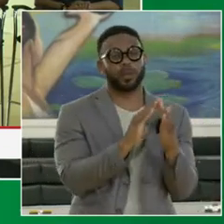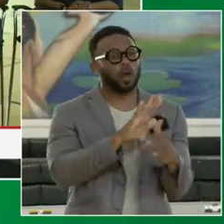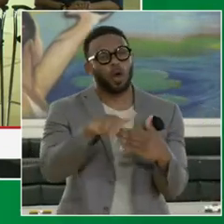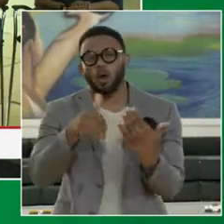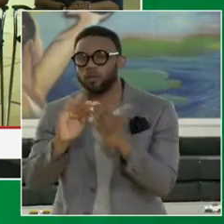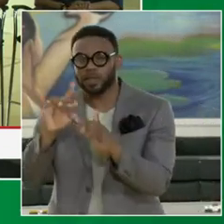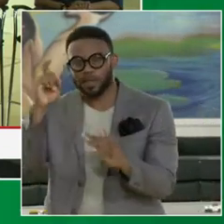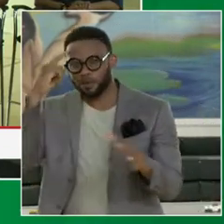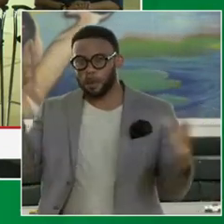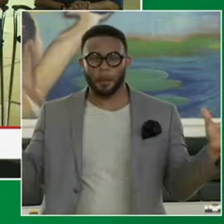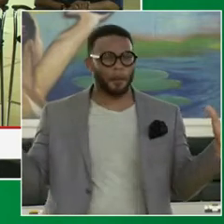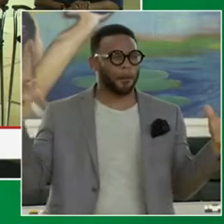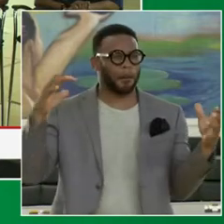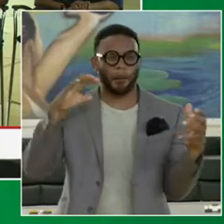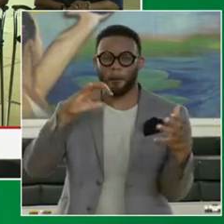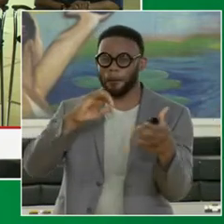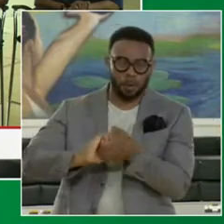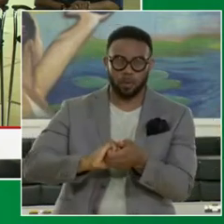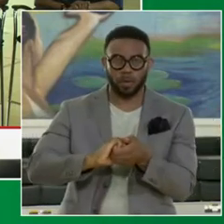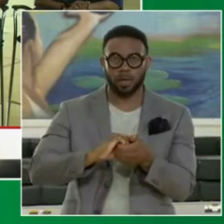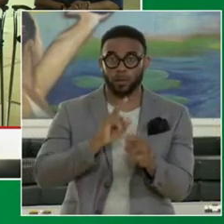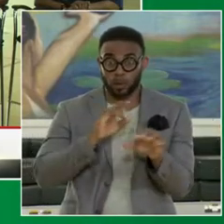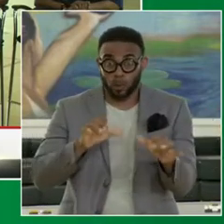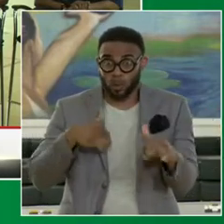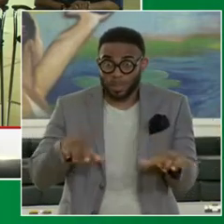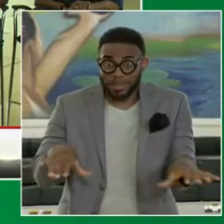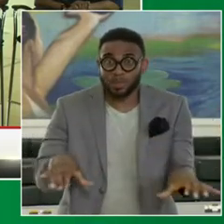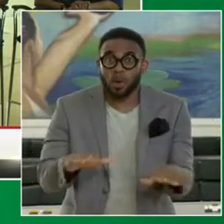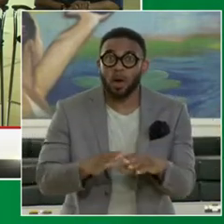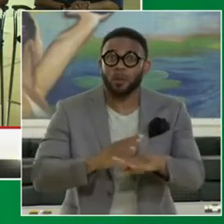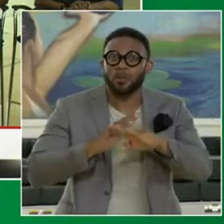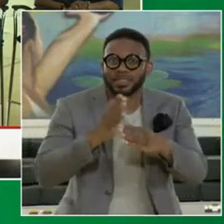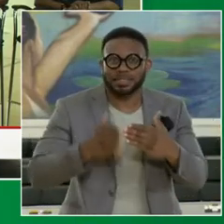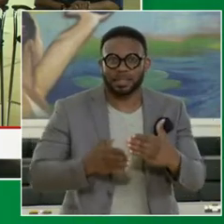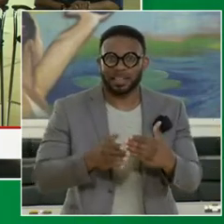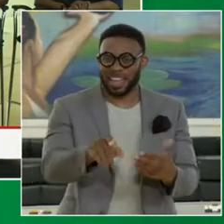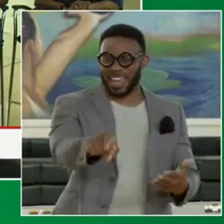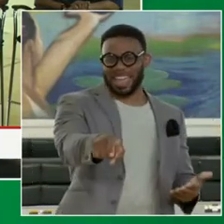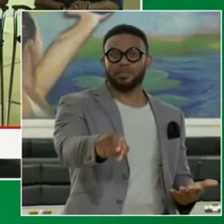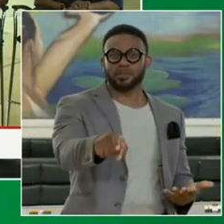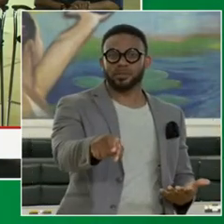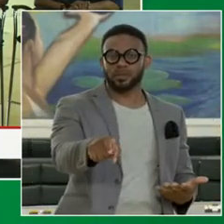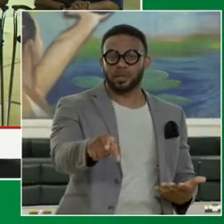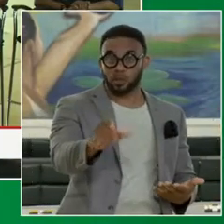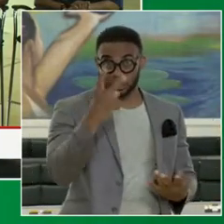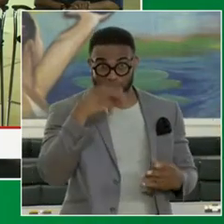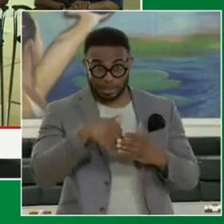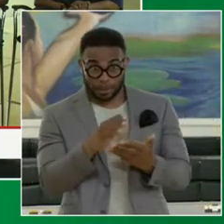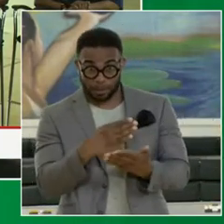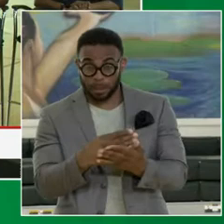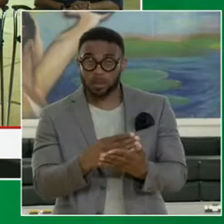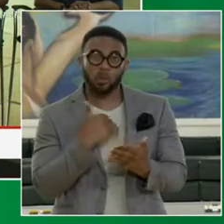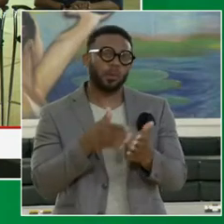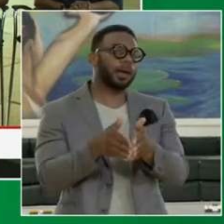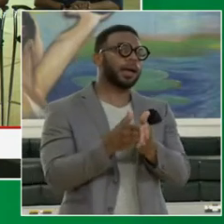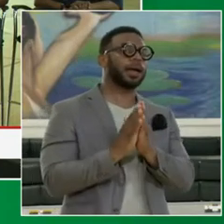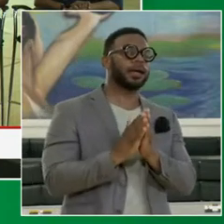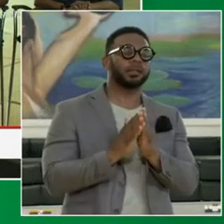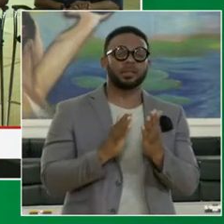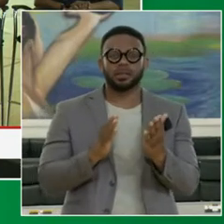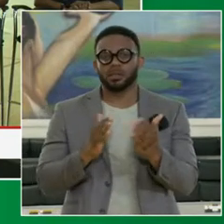of city government to really do what we need to do on the prevention side. So what you see in the budget and what we're